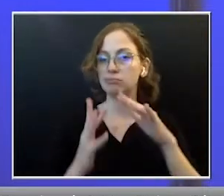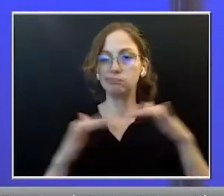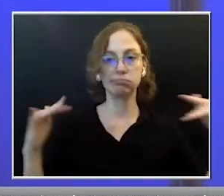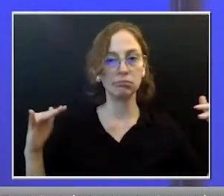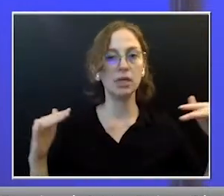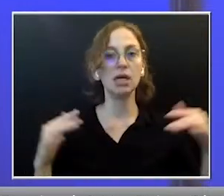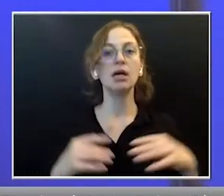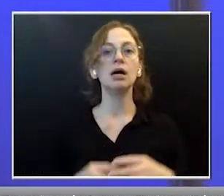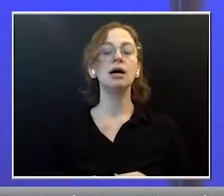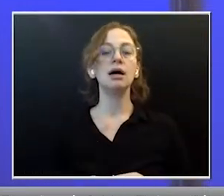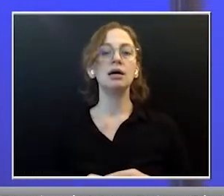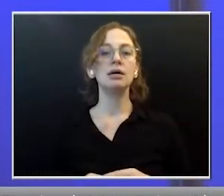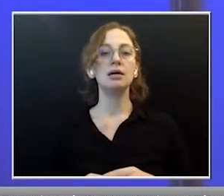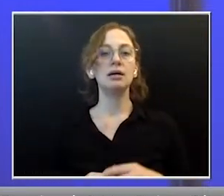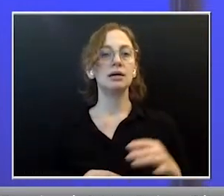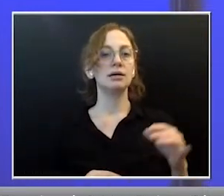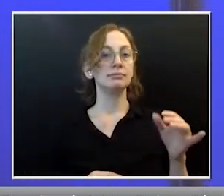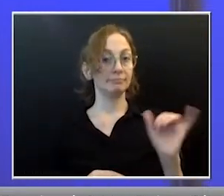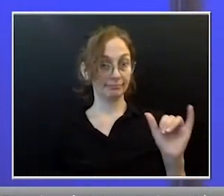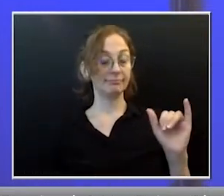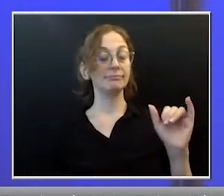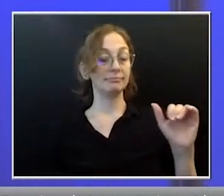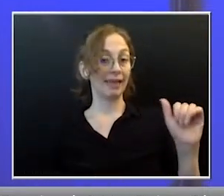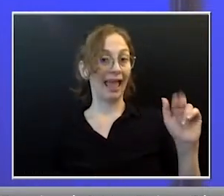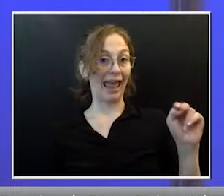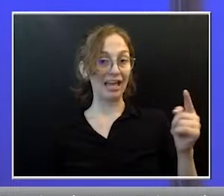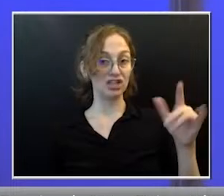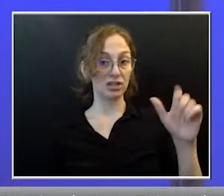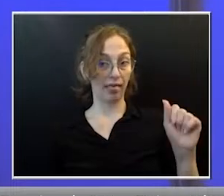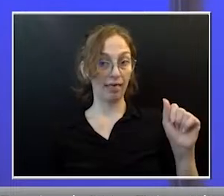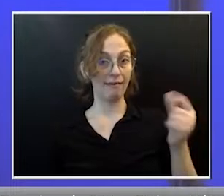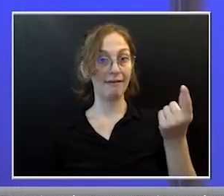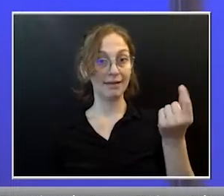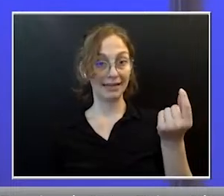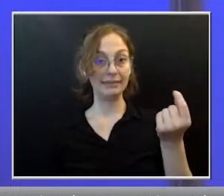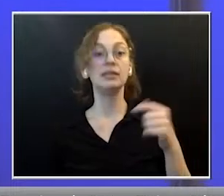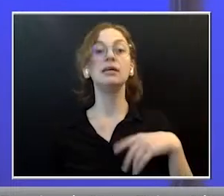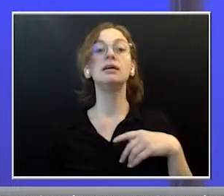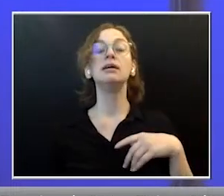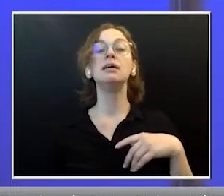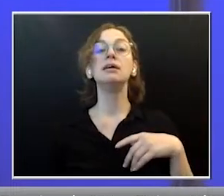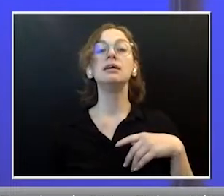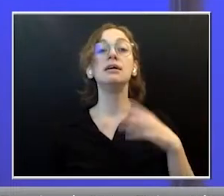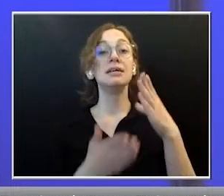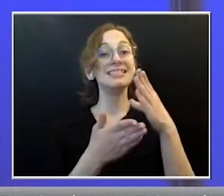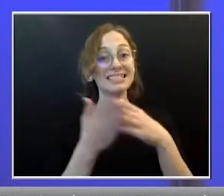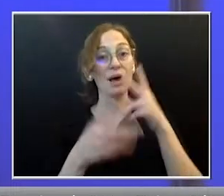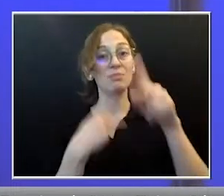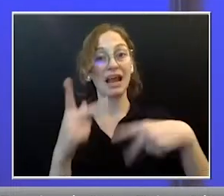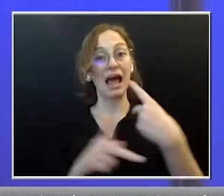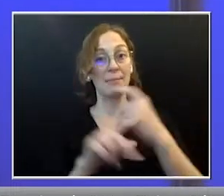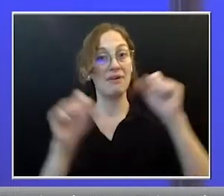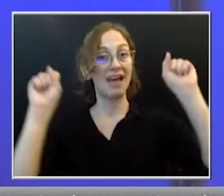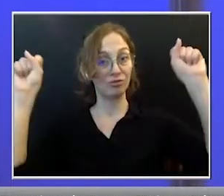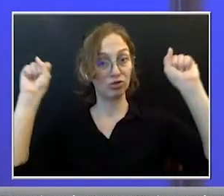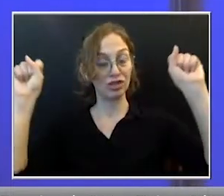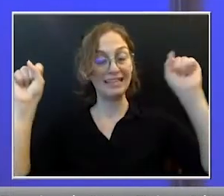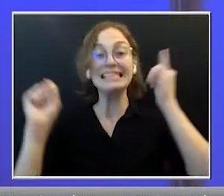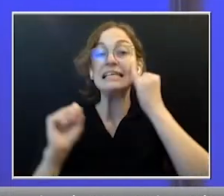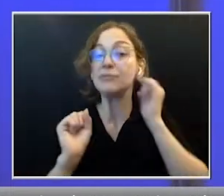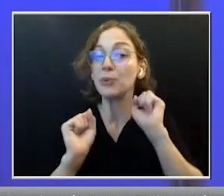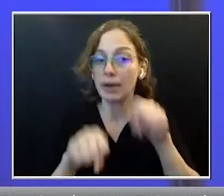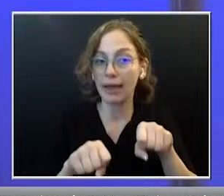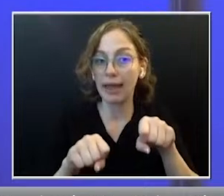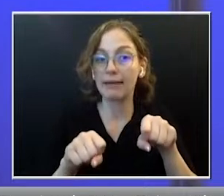Just like Angela did, exercise, some type of exercise is good if you can during your cancer treatment because